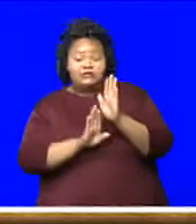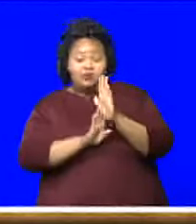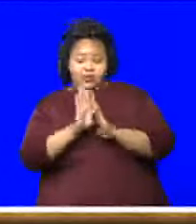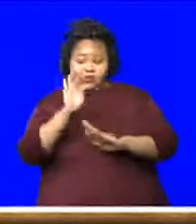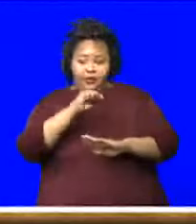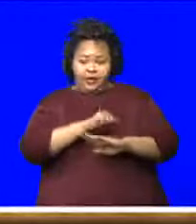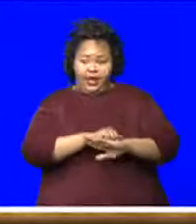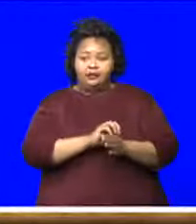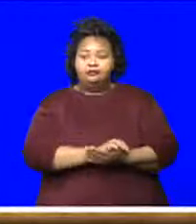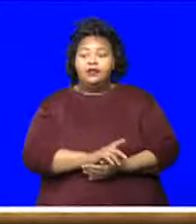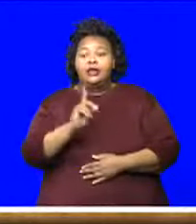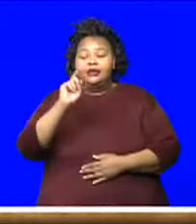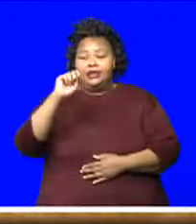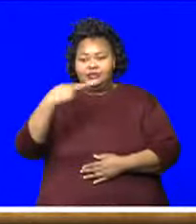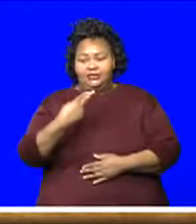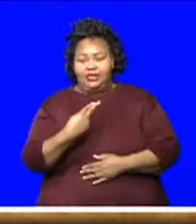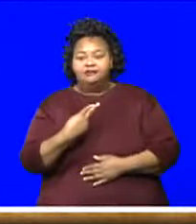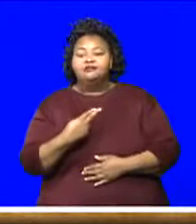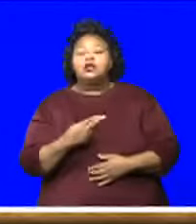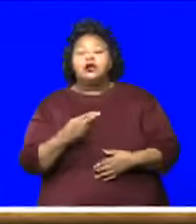nandunankulu walela live ngalwesine